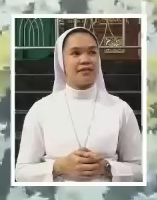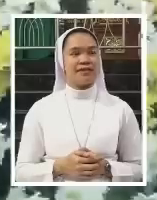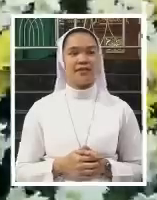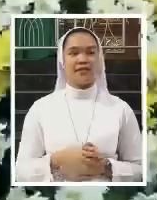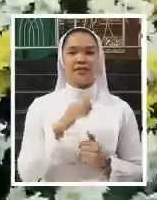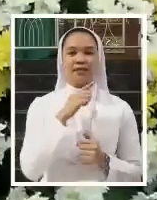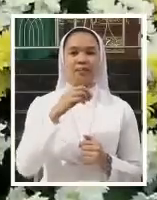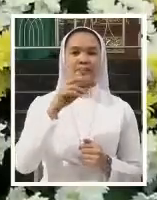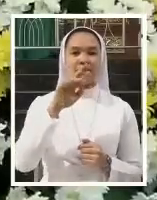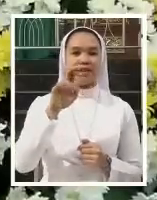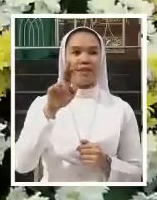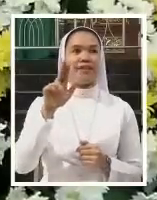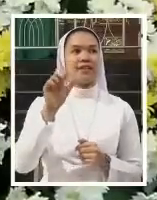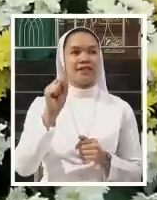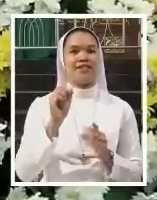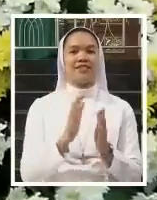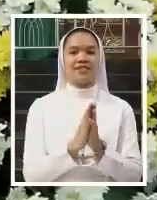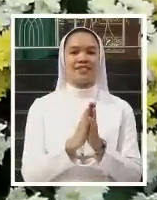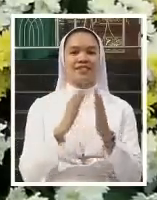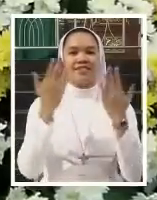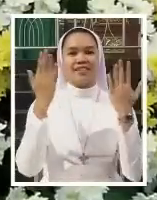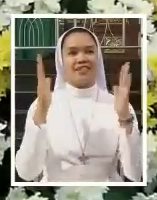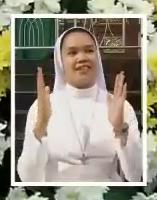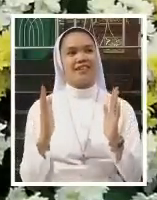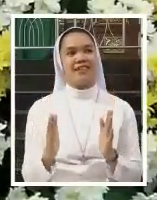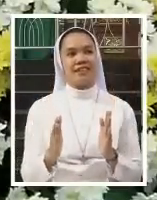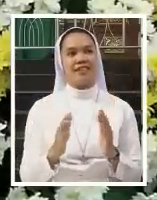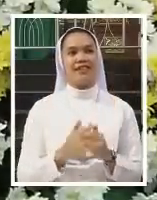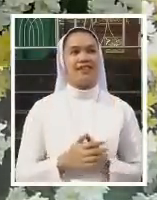Father Darius Romualdo.